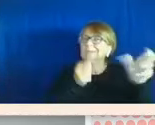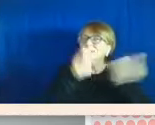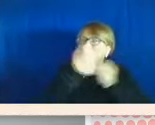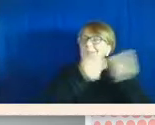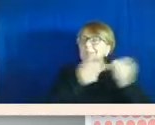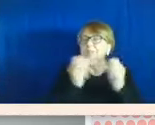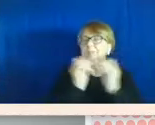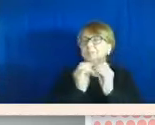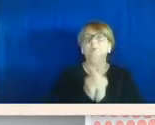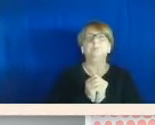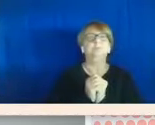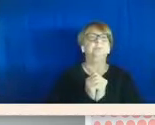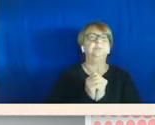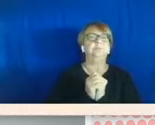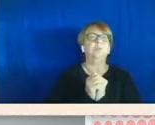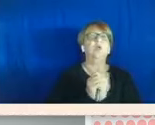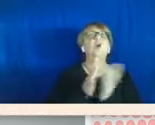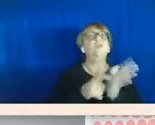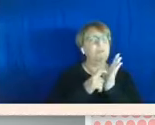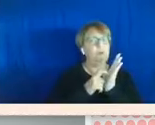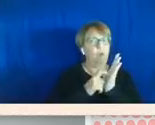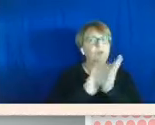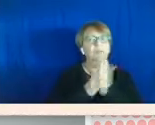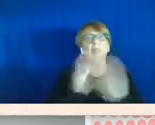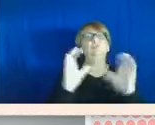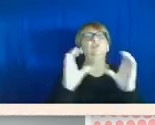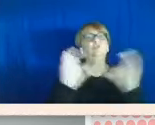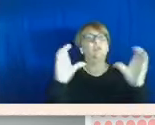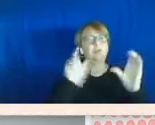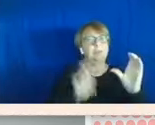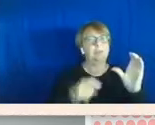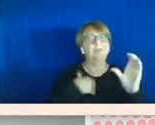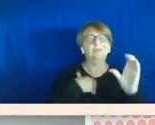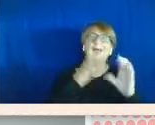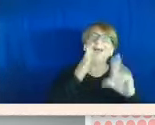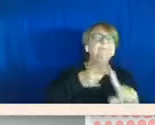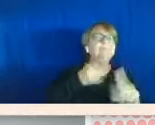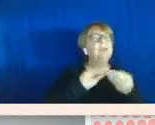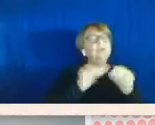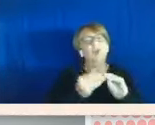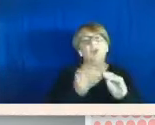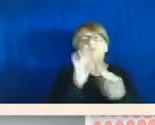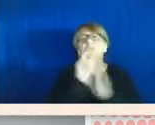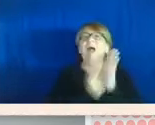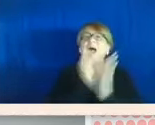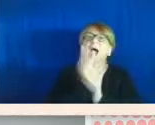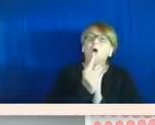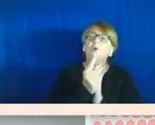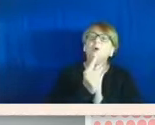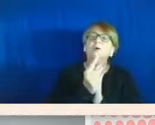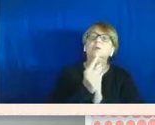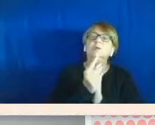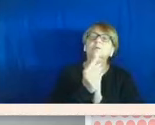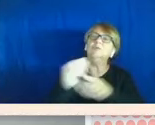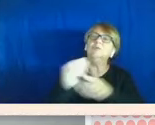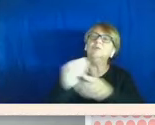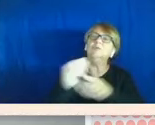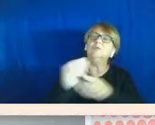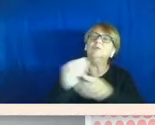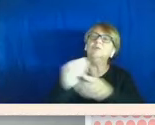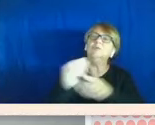They're required to get certified. You have to have a certain number of hours of training, of going